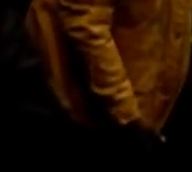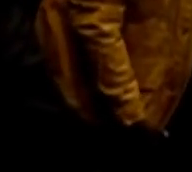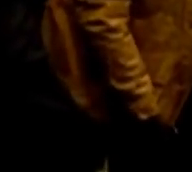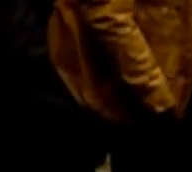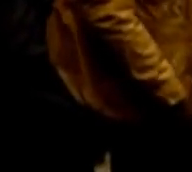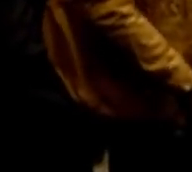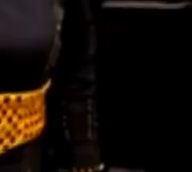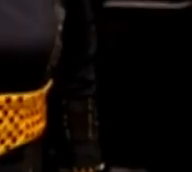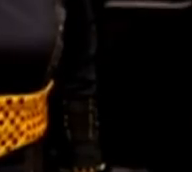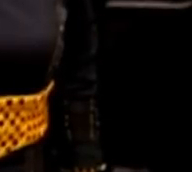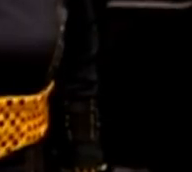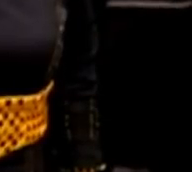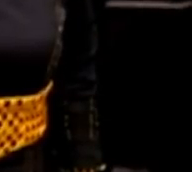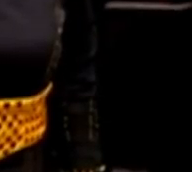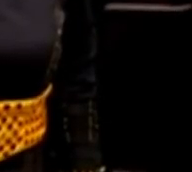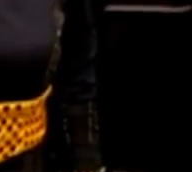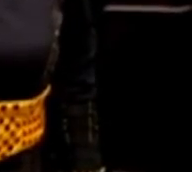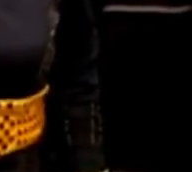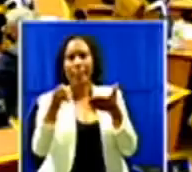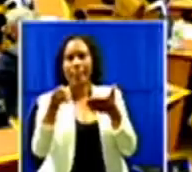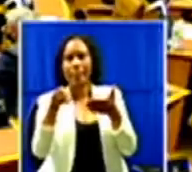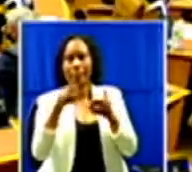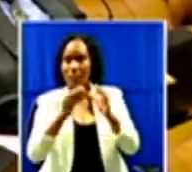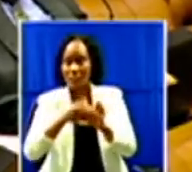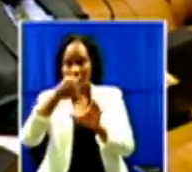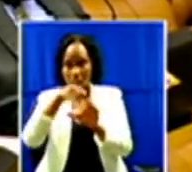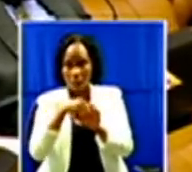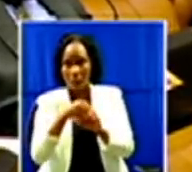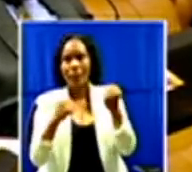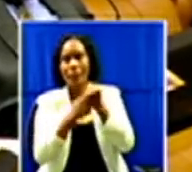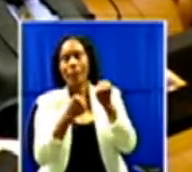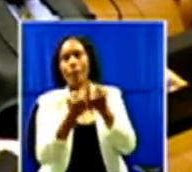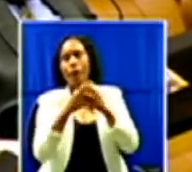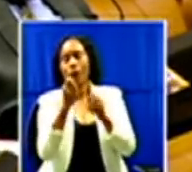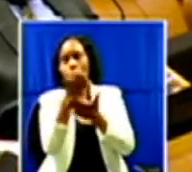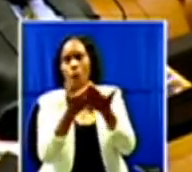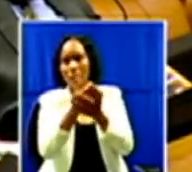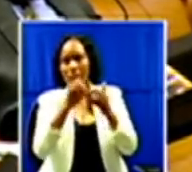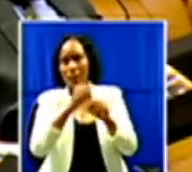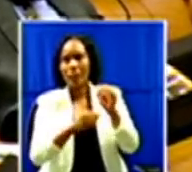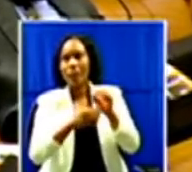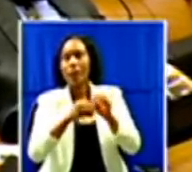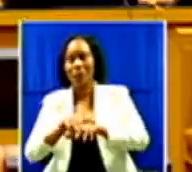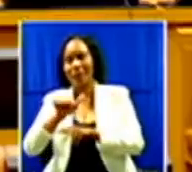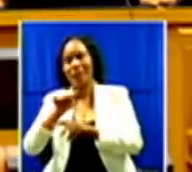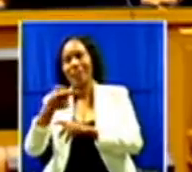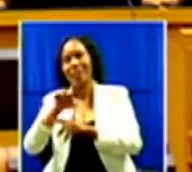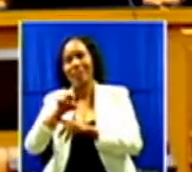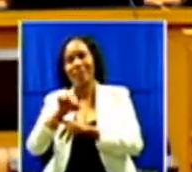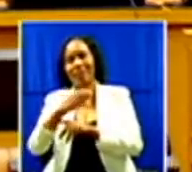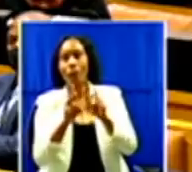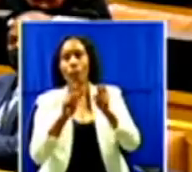be nominated by her own party, the ANC, in order to be redeployed in